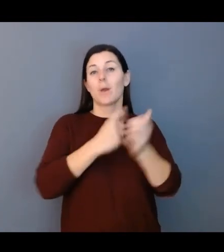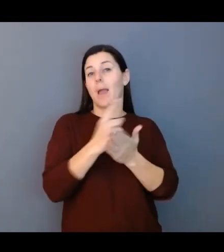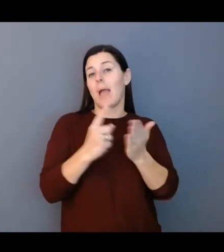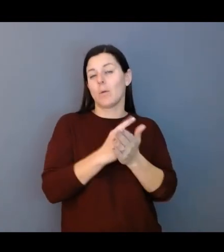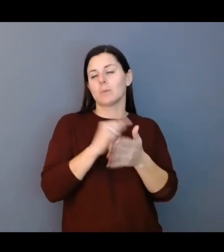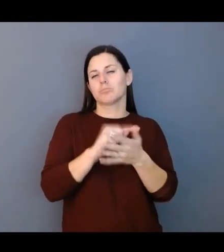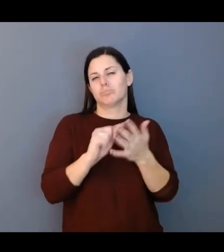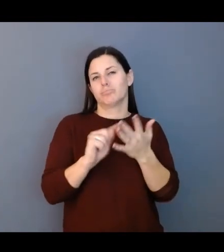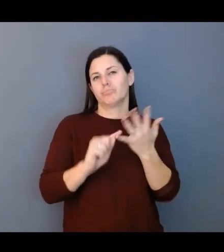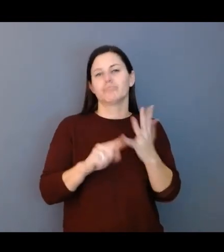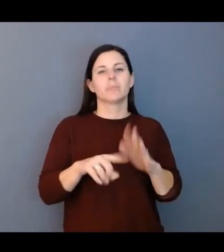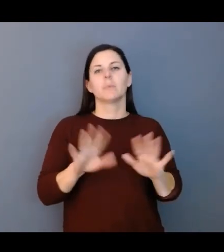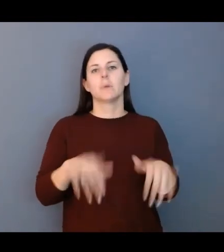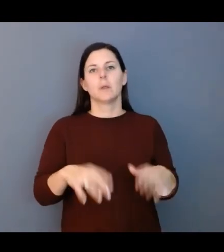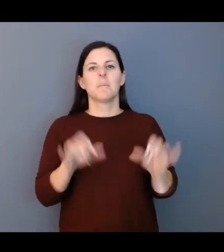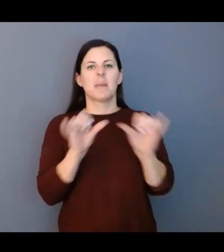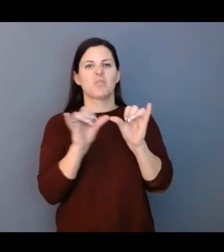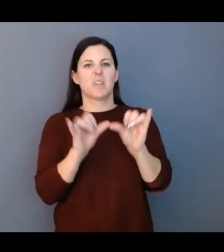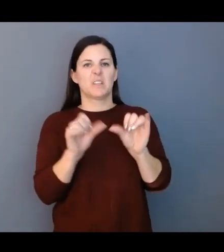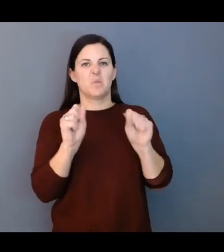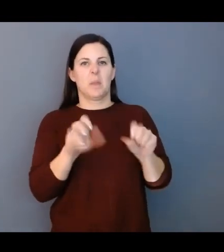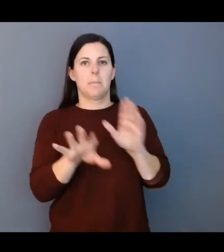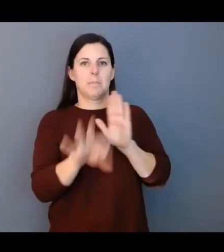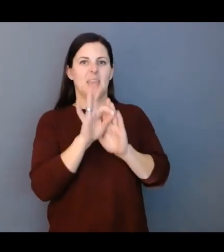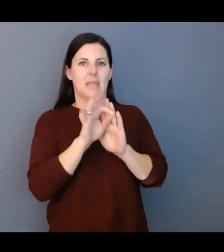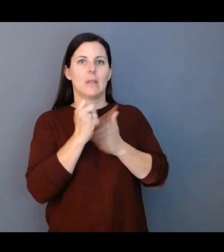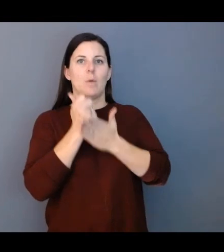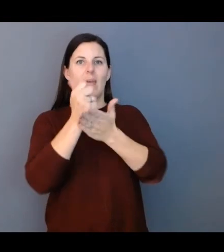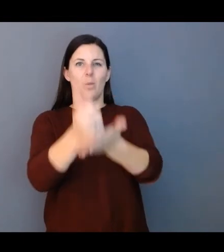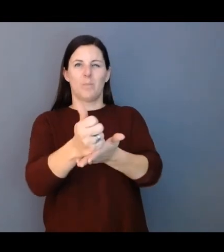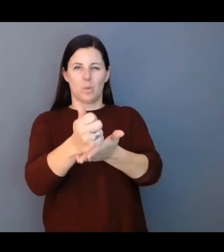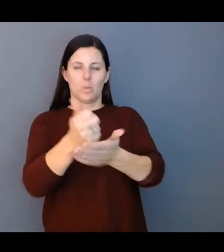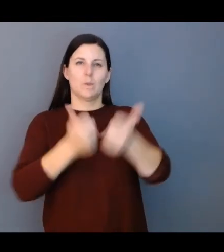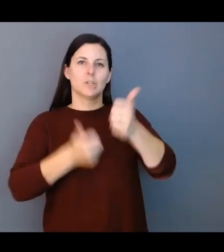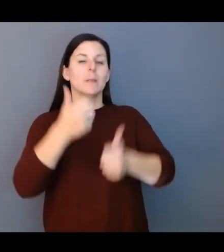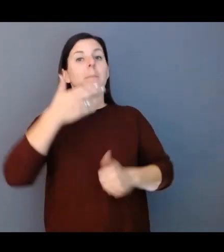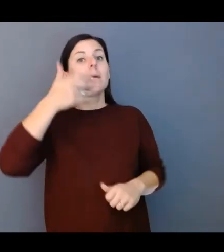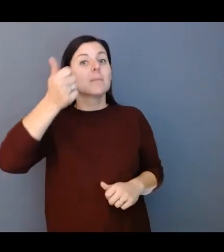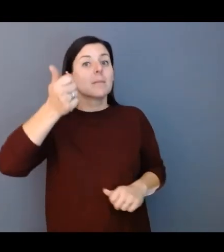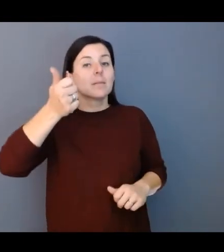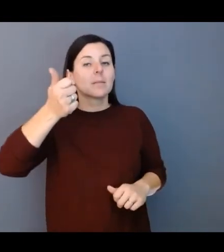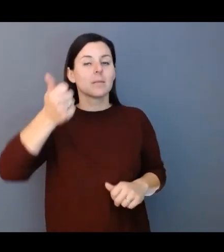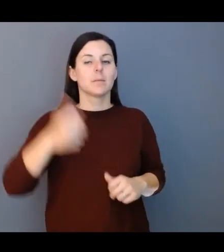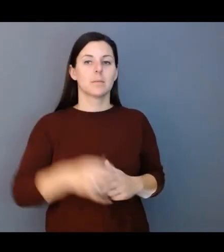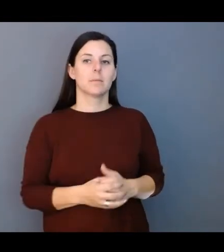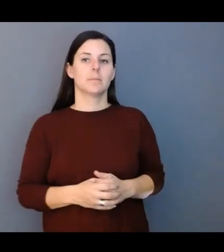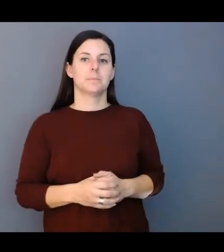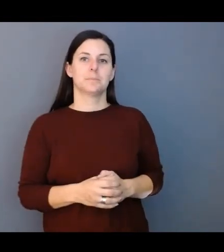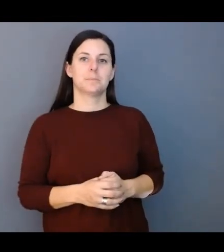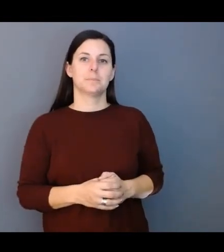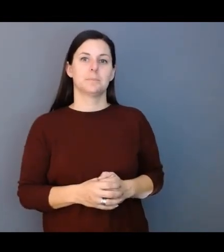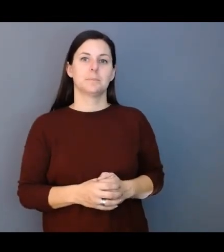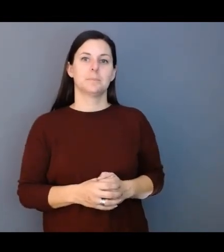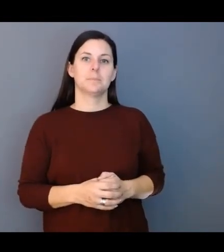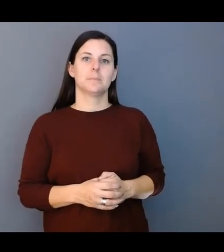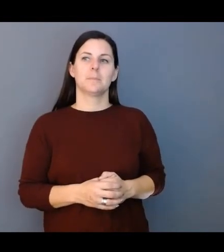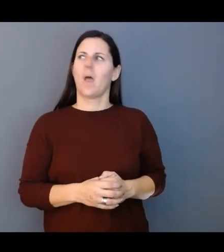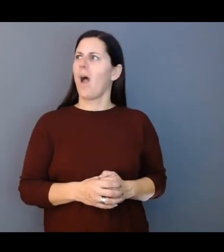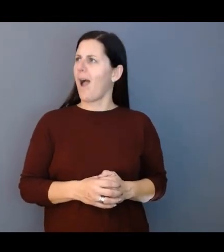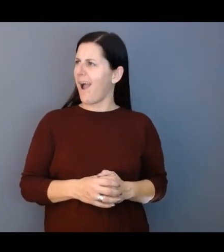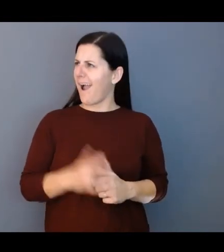hour, right? Awesome. These are the metrics that you can help use to make a choice in these